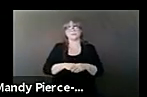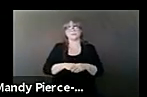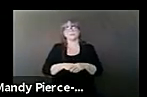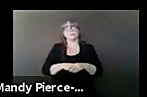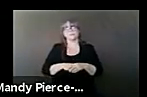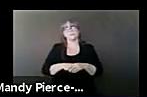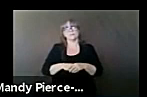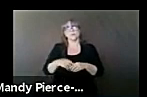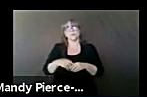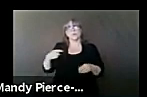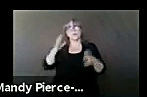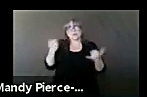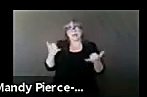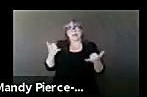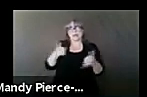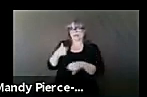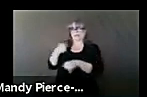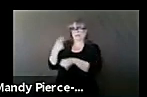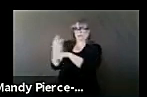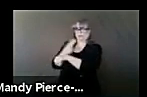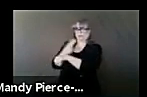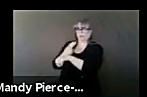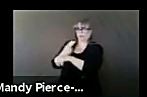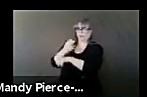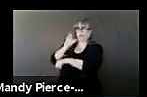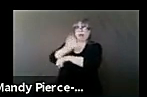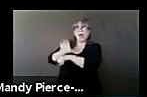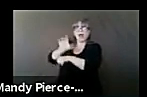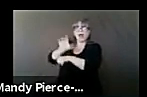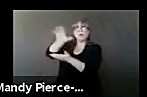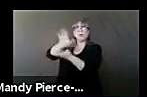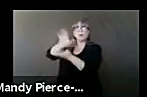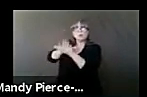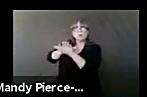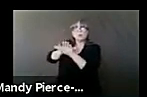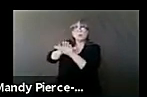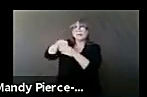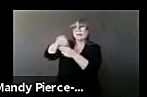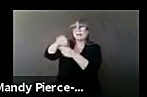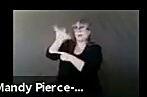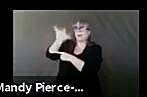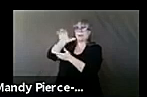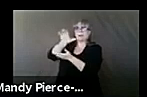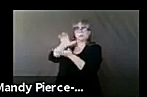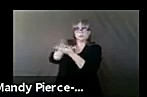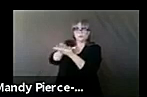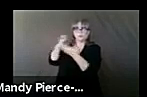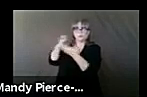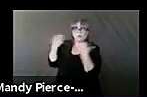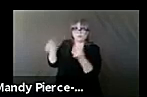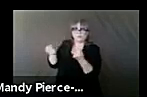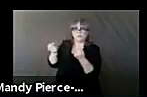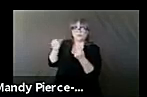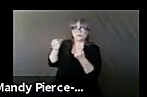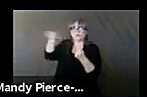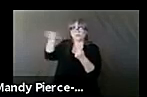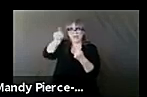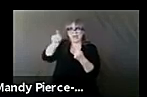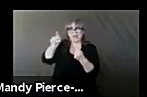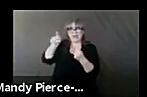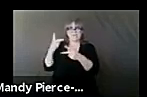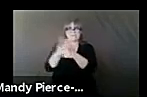help inform the success of our physical distancing measures and also estimate when medical surge demand may occur. And